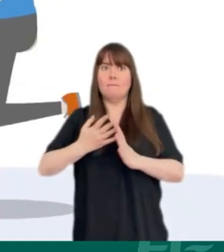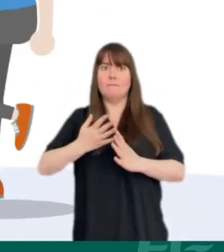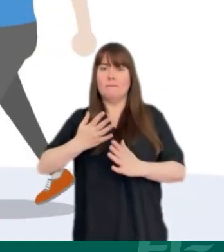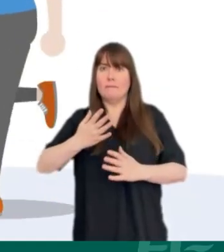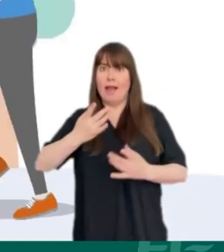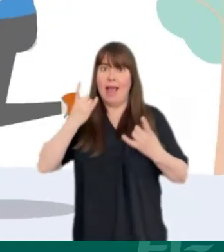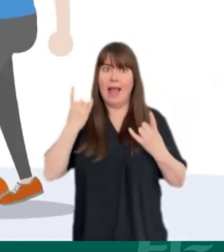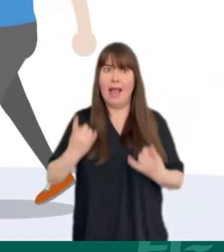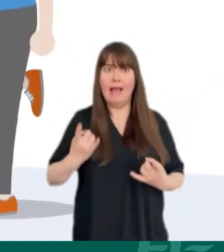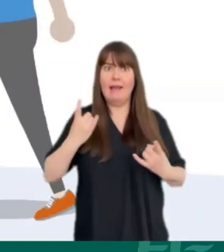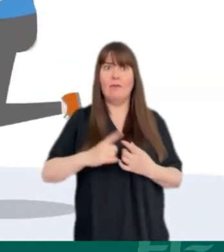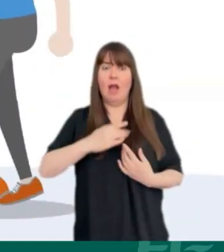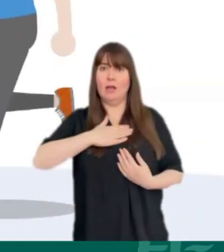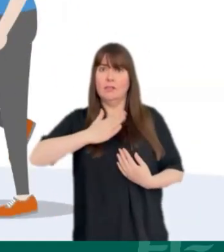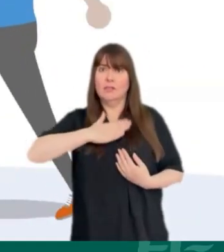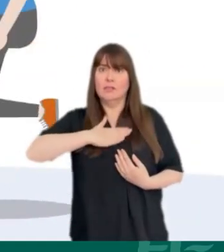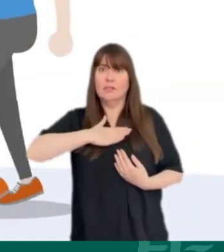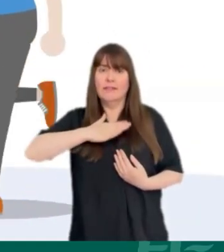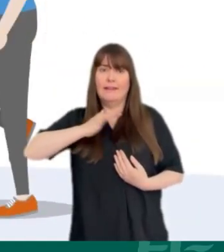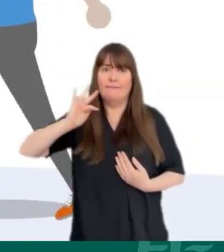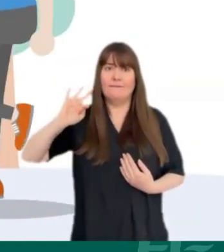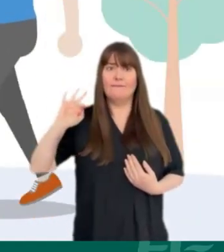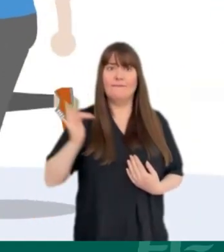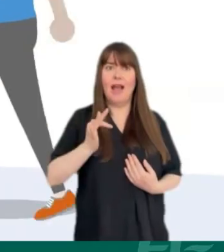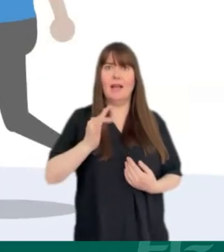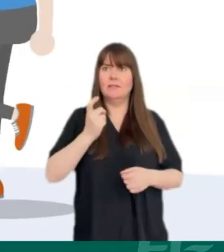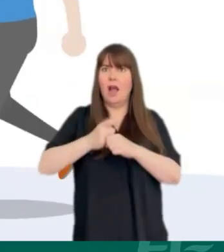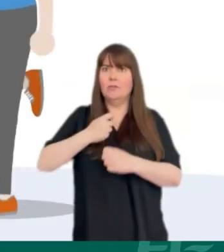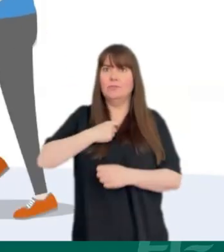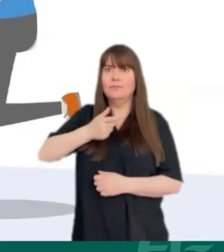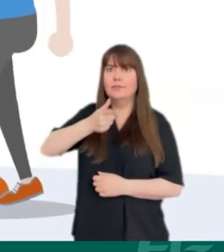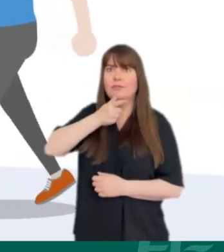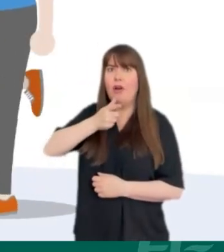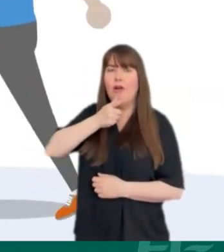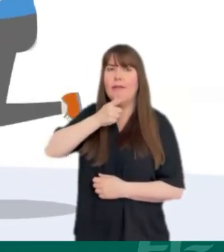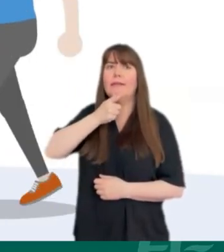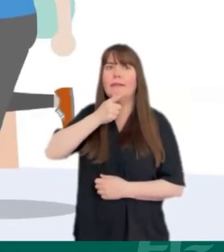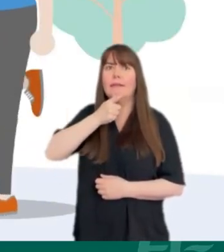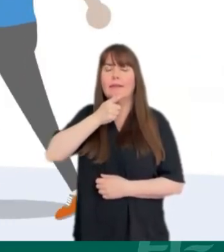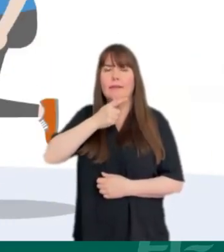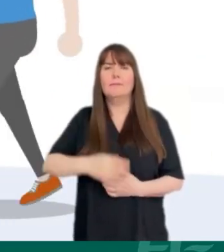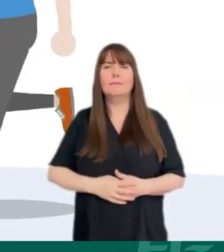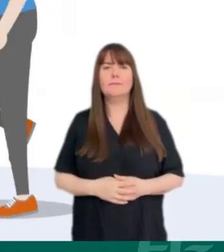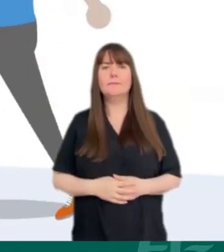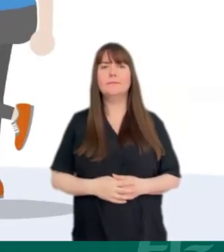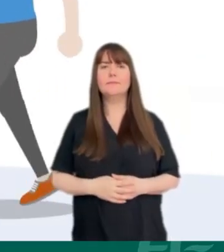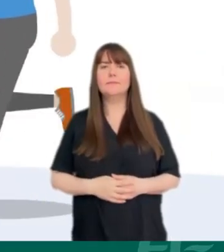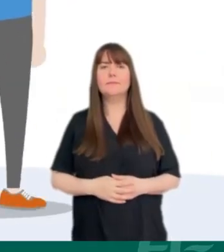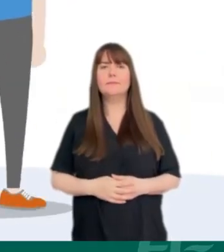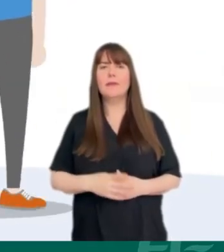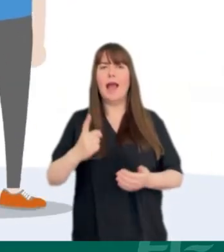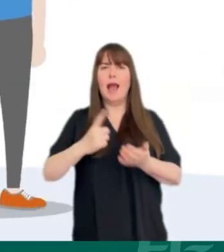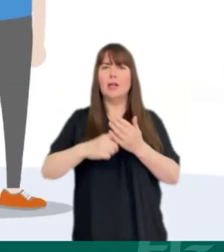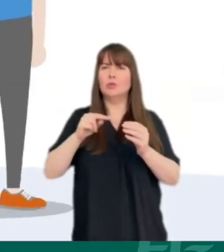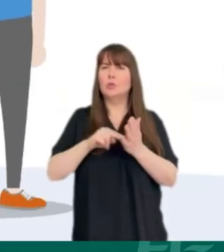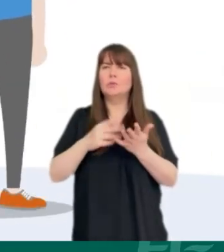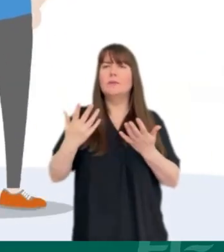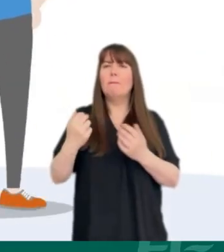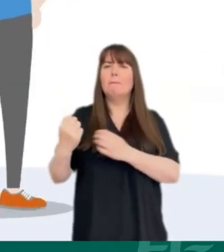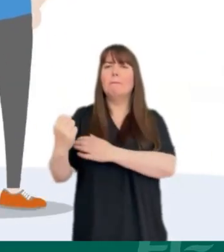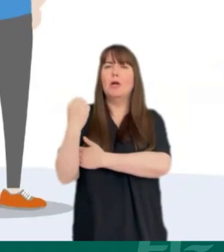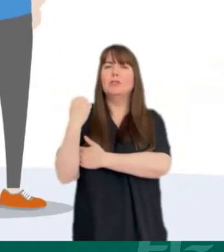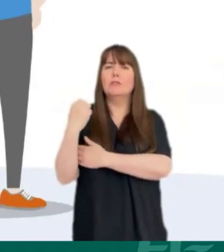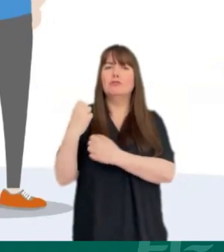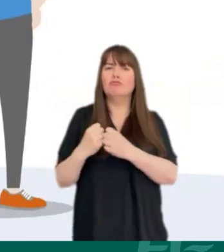when your breathing becomes heavy, your heart rate becomes faster, and it's hard to talk. You should also